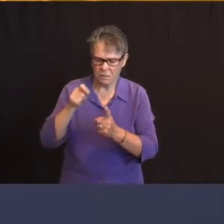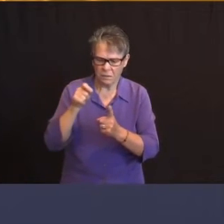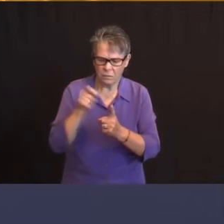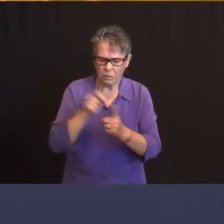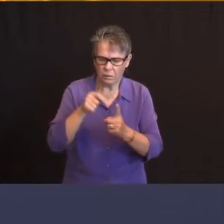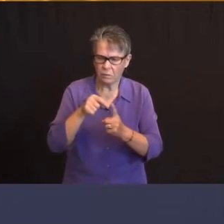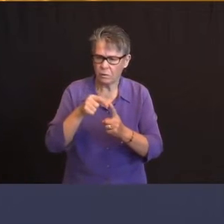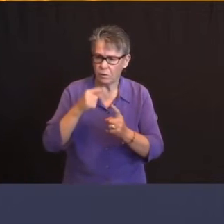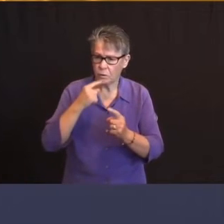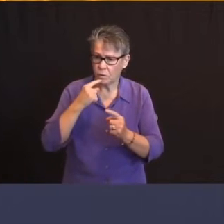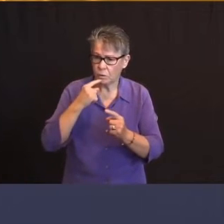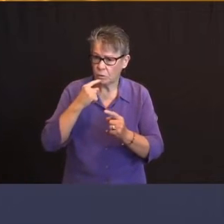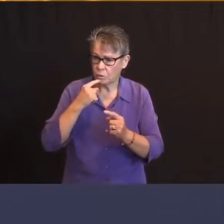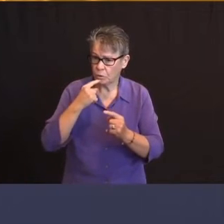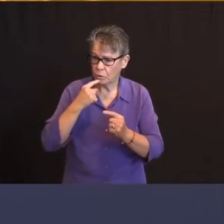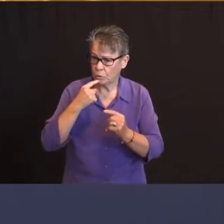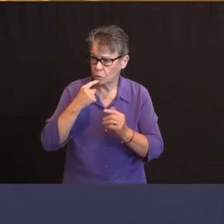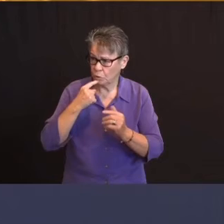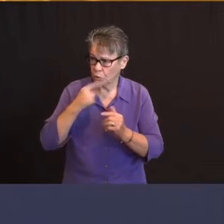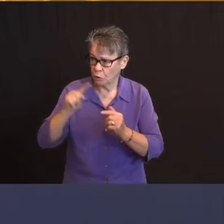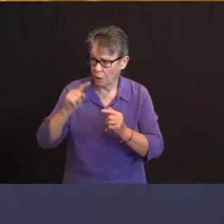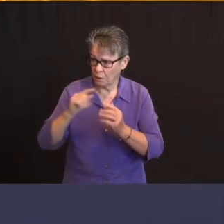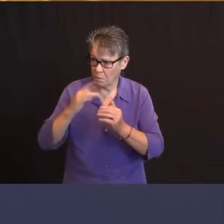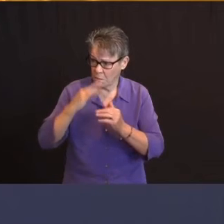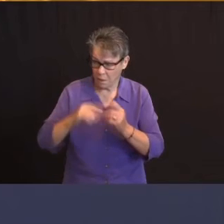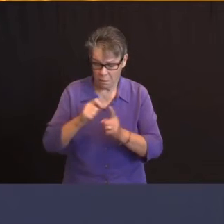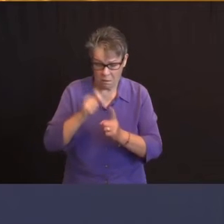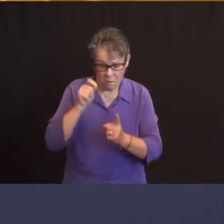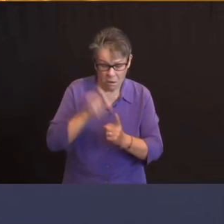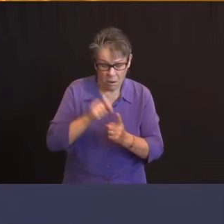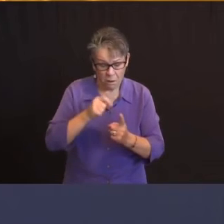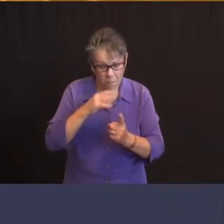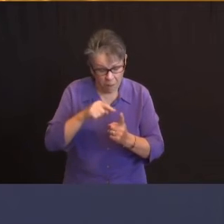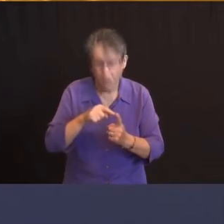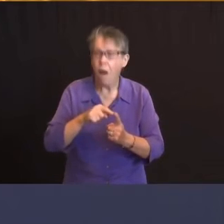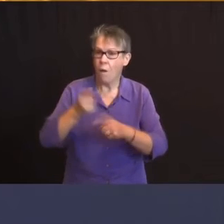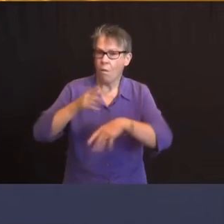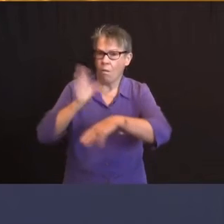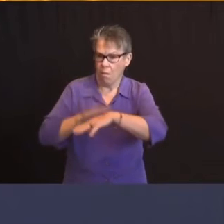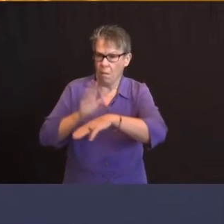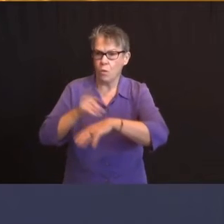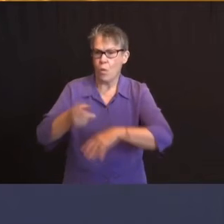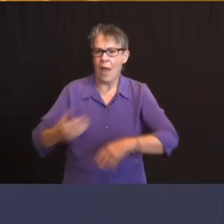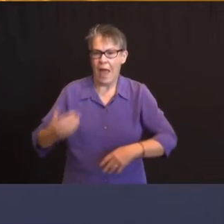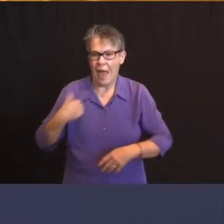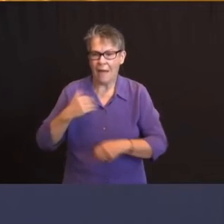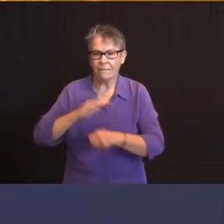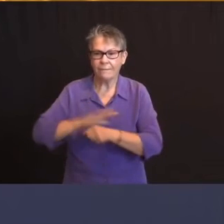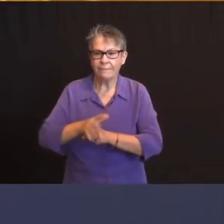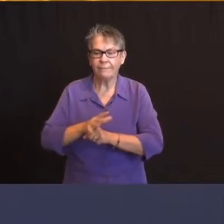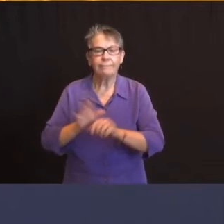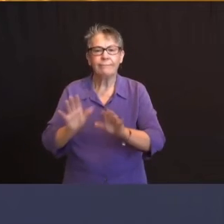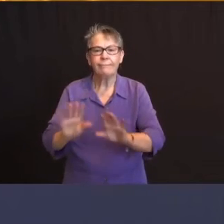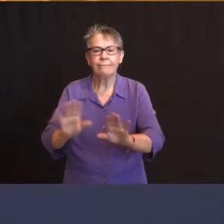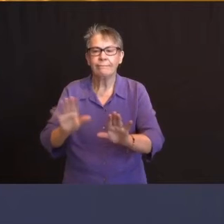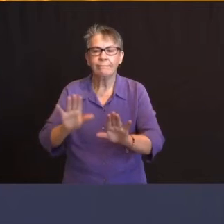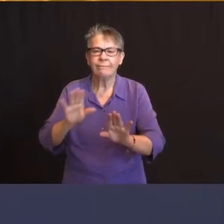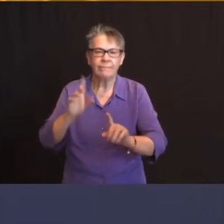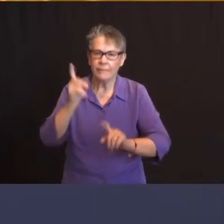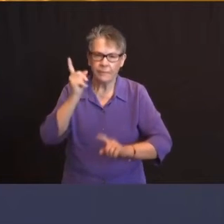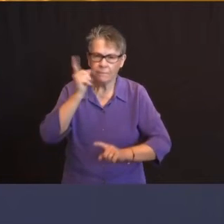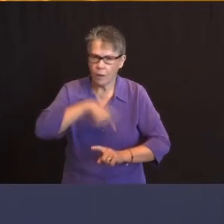now, even though it sounds like that's what they were claiming. I'm not sure I've got a particular recourse that I